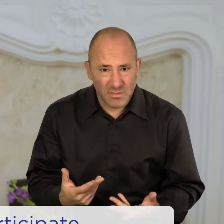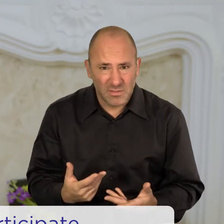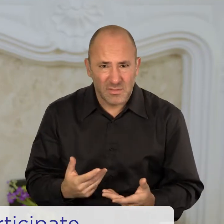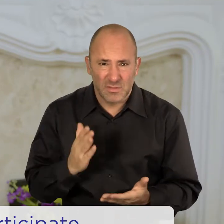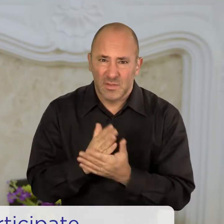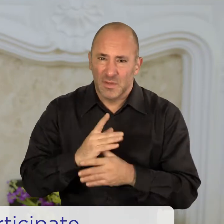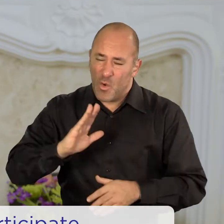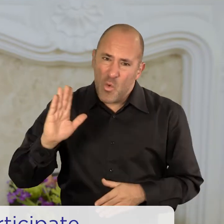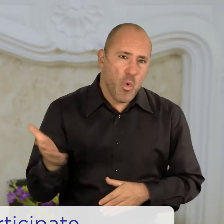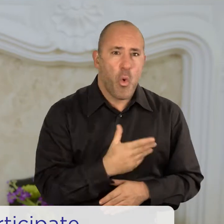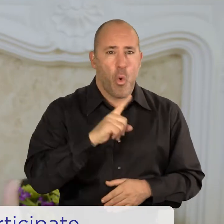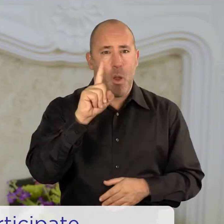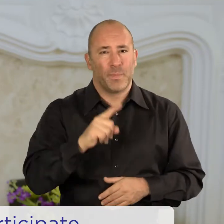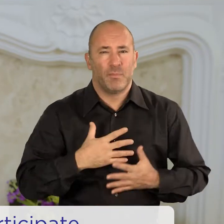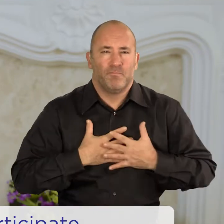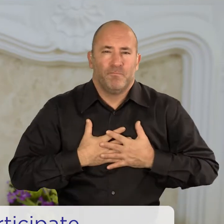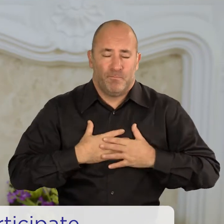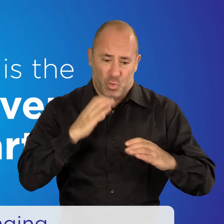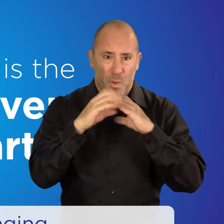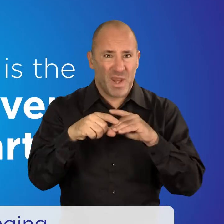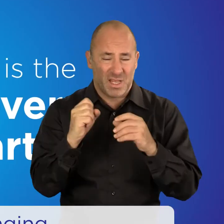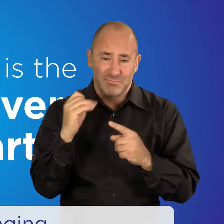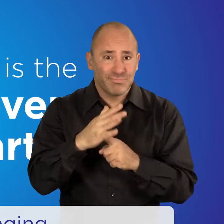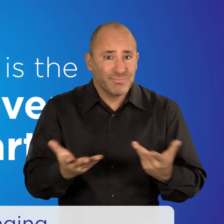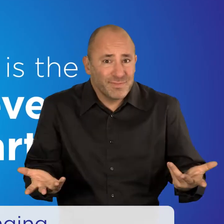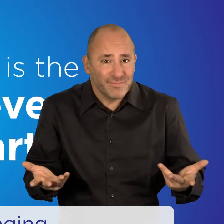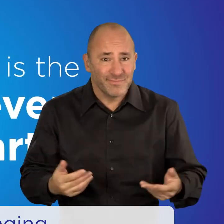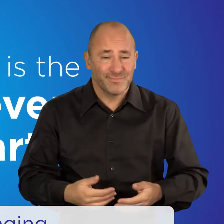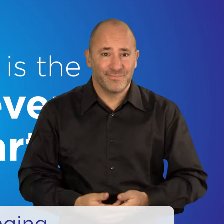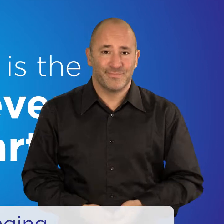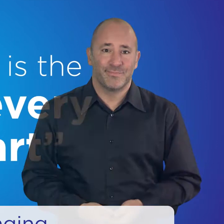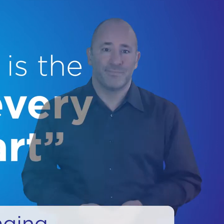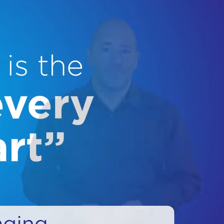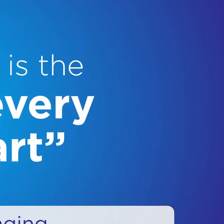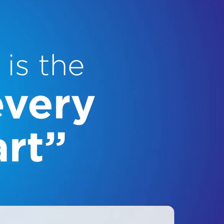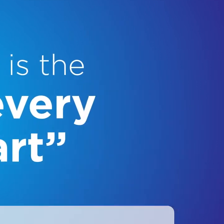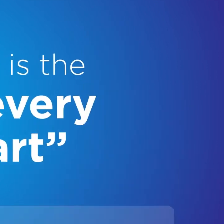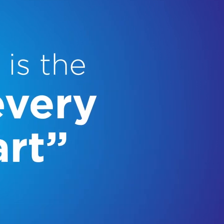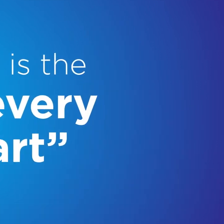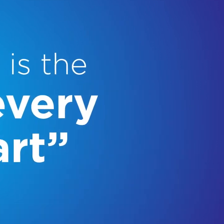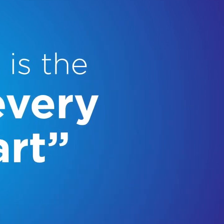can't participate, if you can't communicate, that is surely the longing of every human heart.